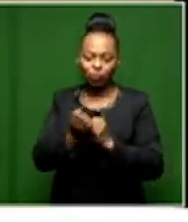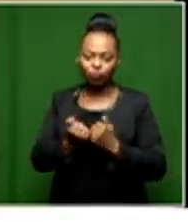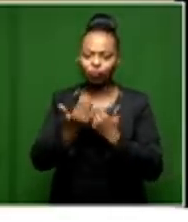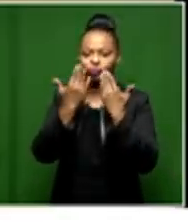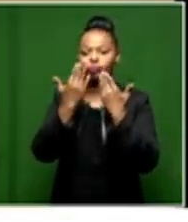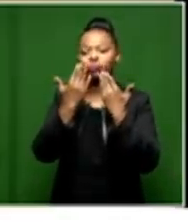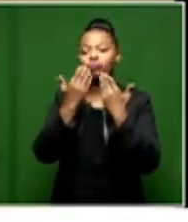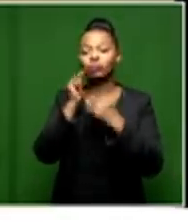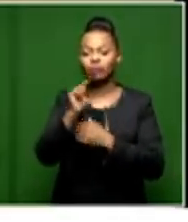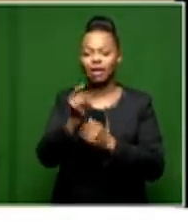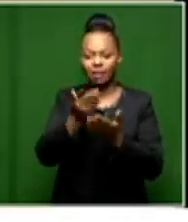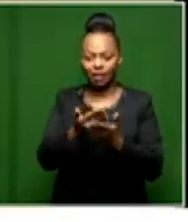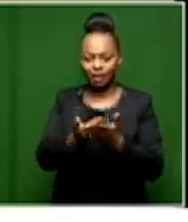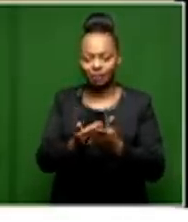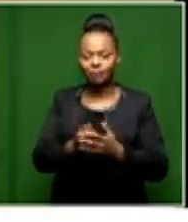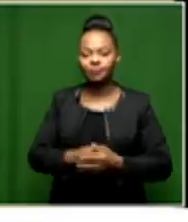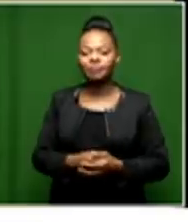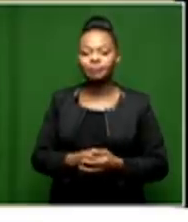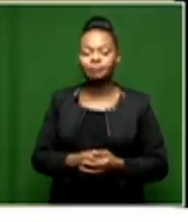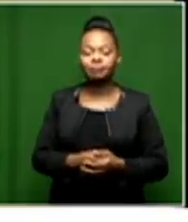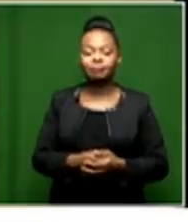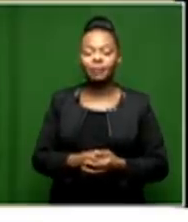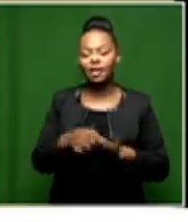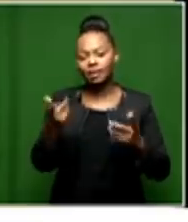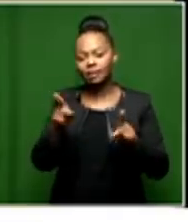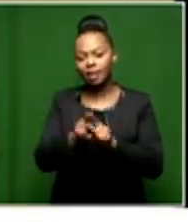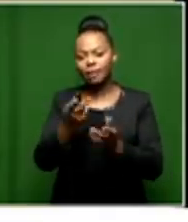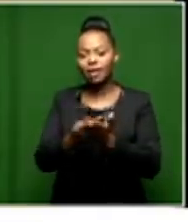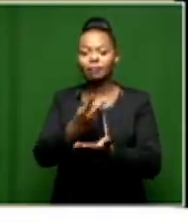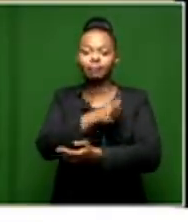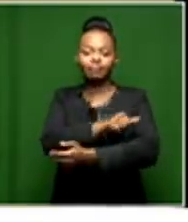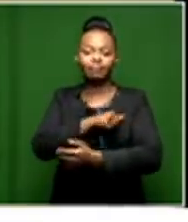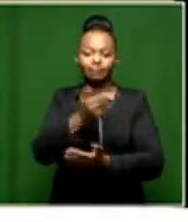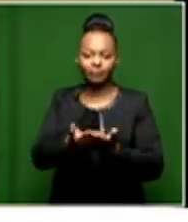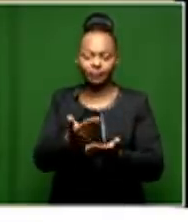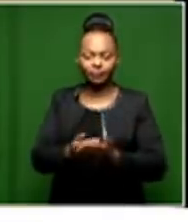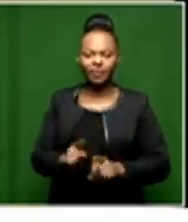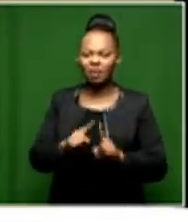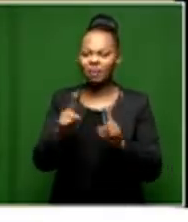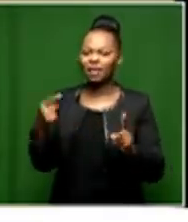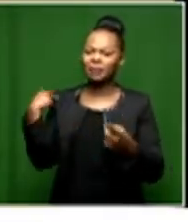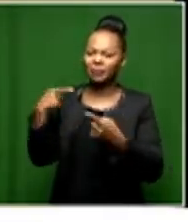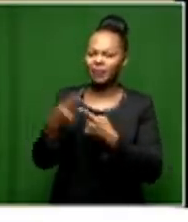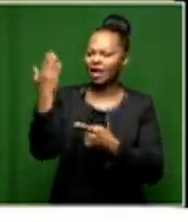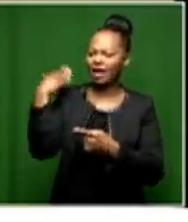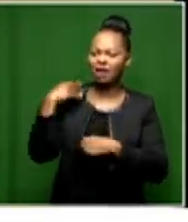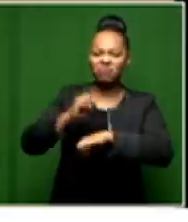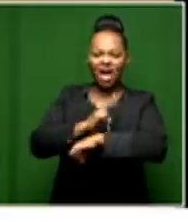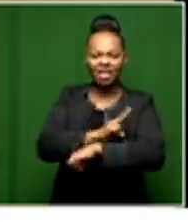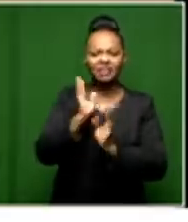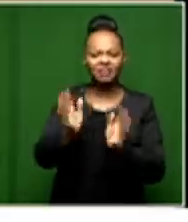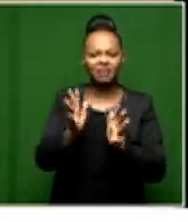requiring hospitalization. And this hasn't really happened with any of the other viruses which have been around for the last few decades. So